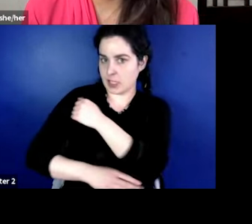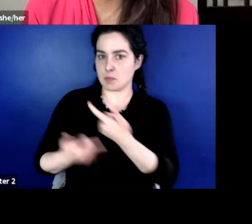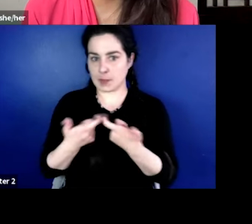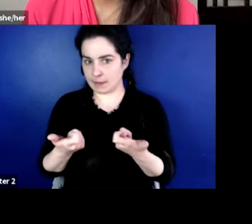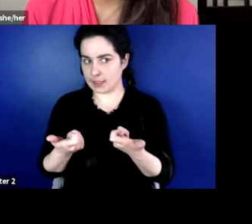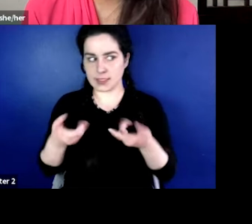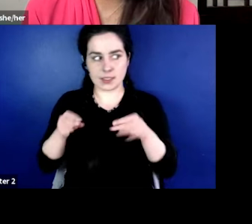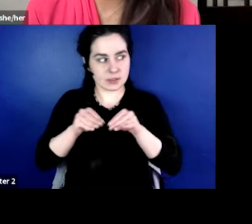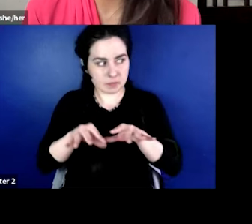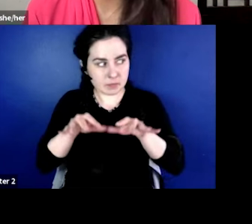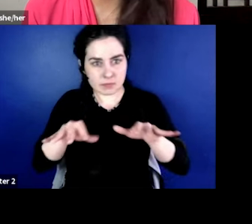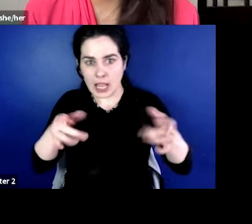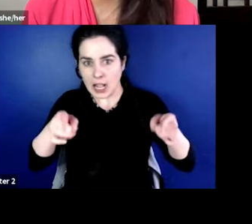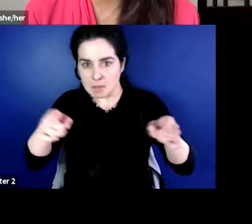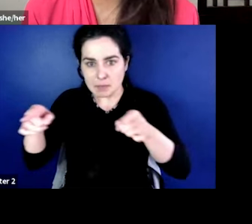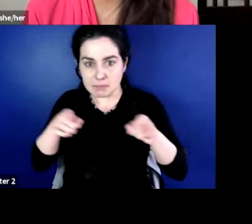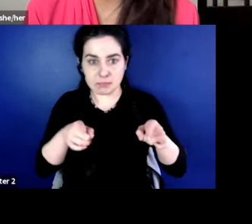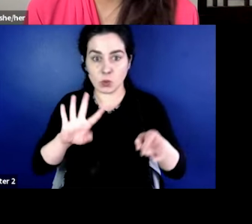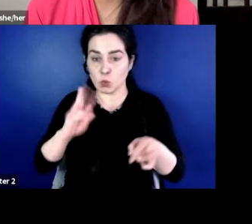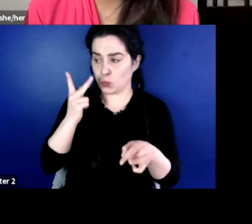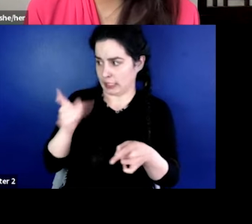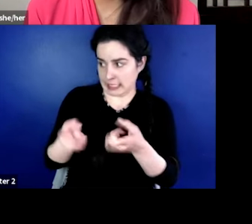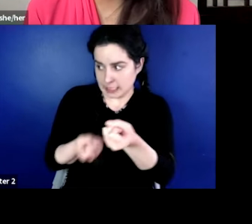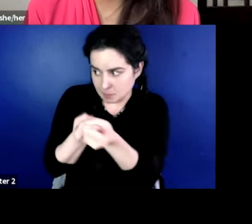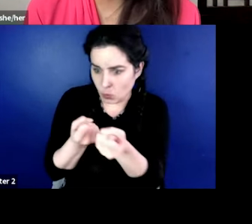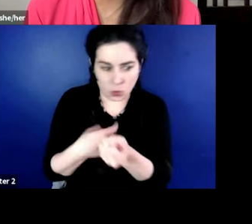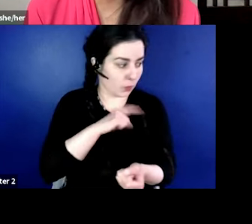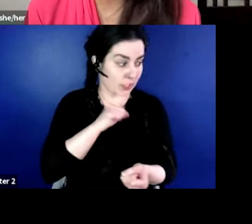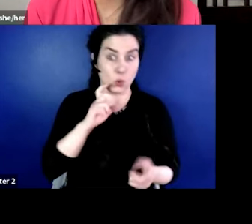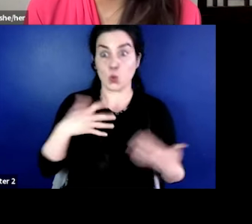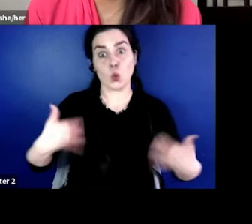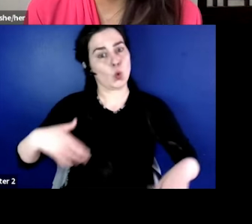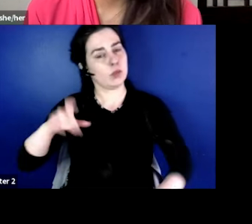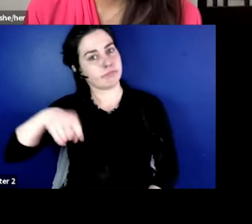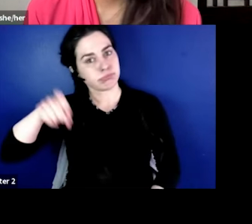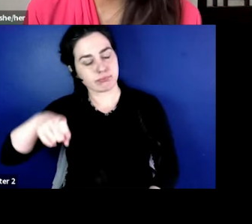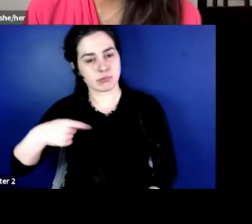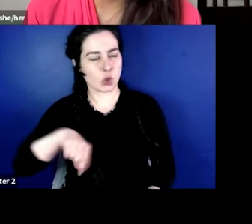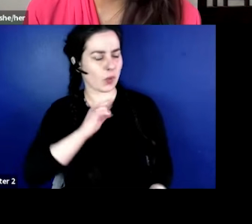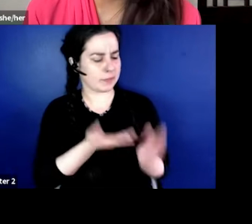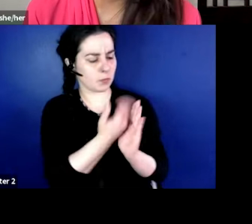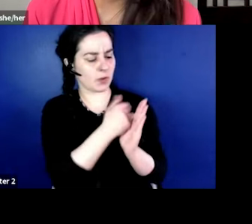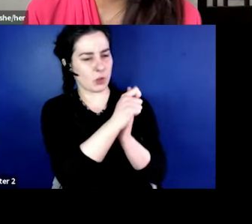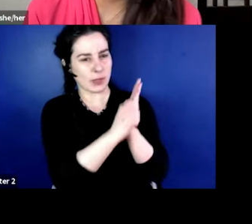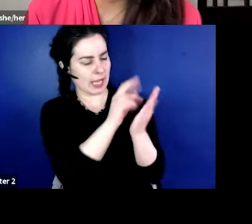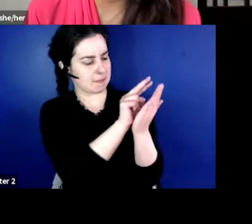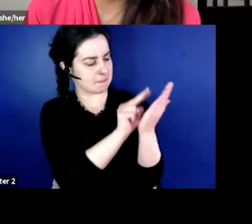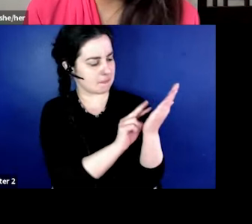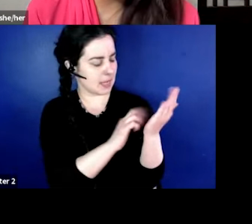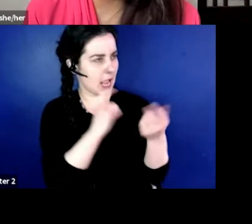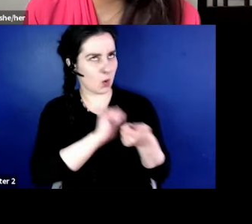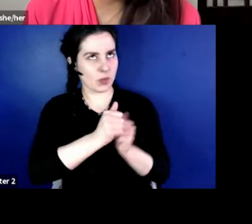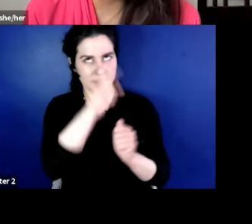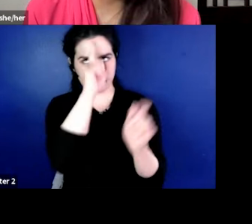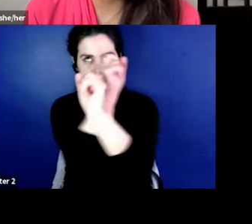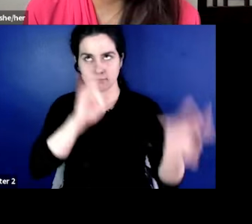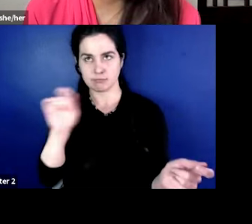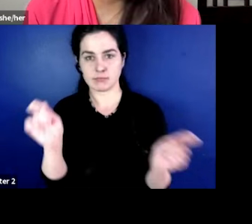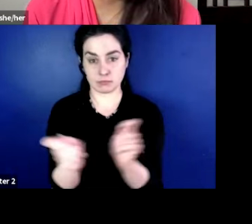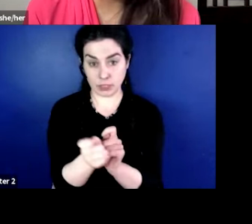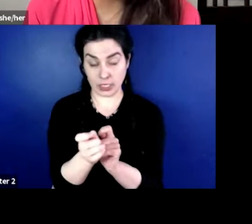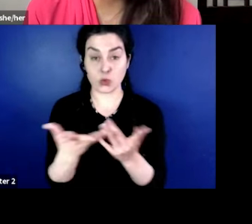people wanting support, we really saw the urgency of it. And we actually looked at the guide and started rethinking it based on that and brought together some key folks from across